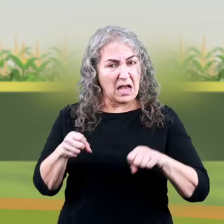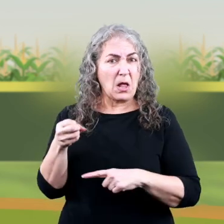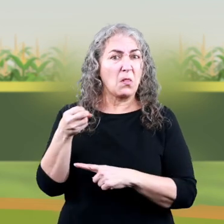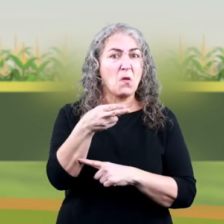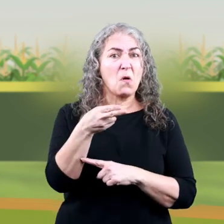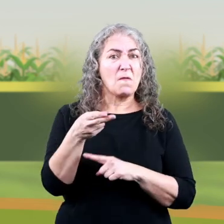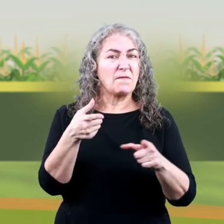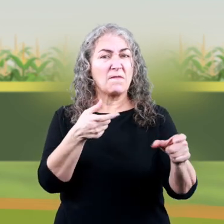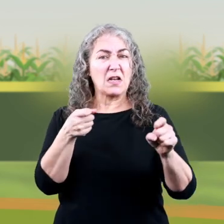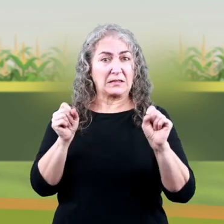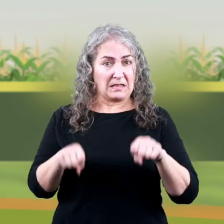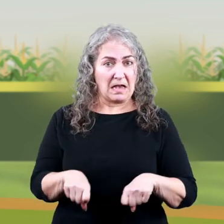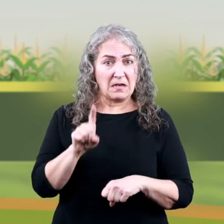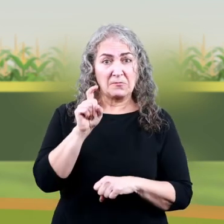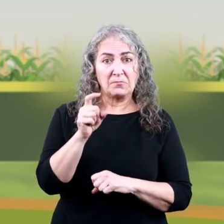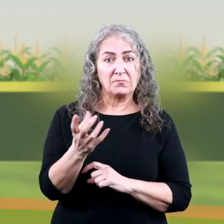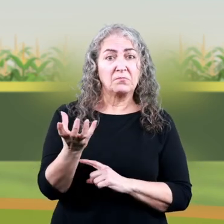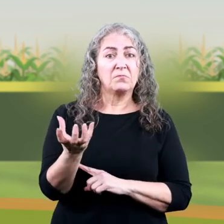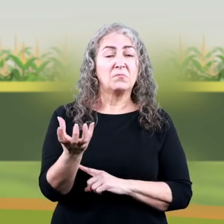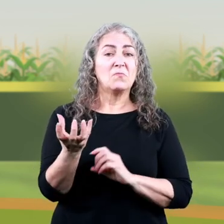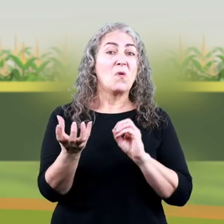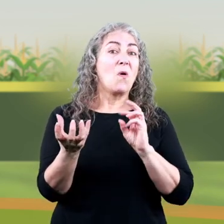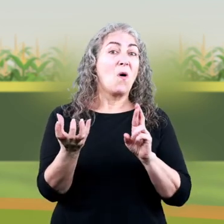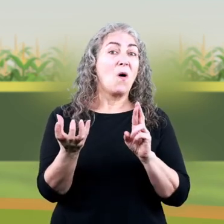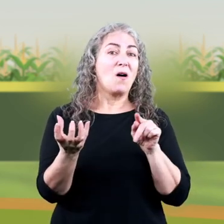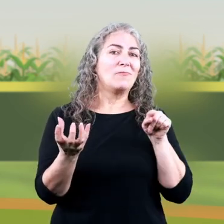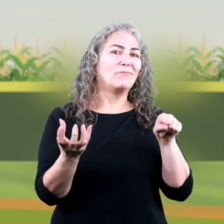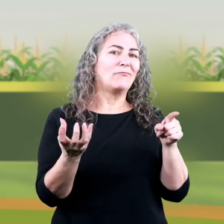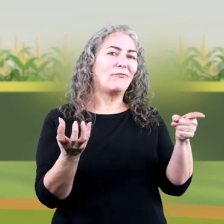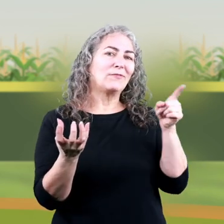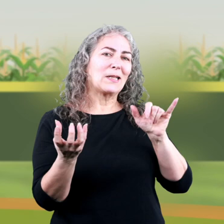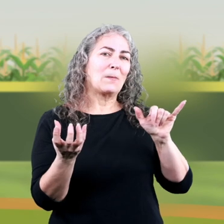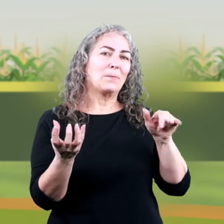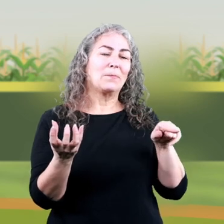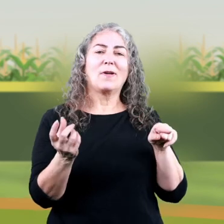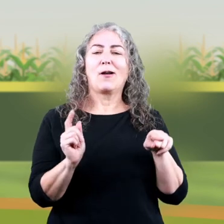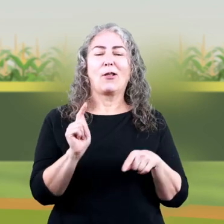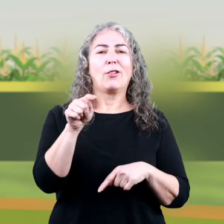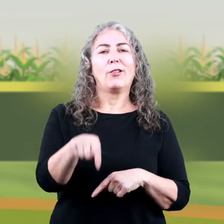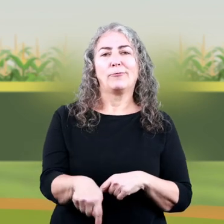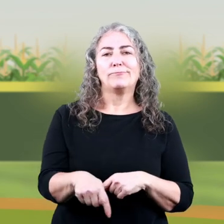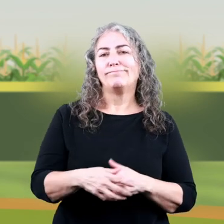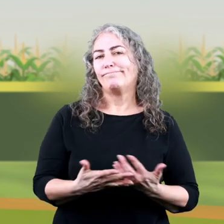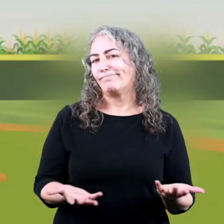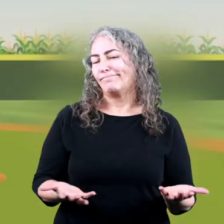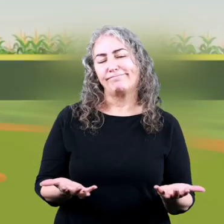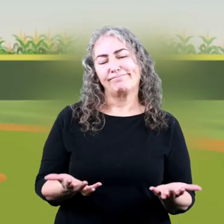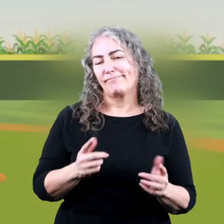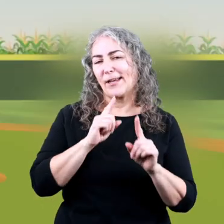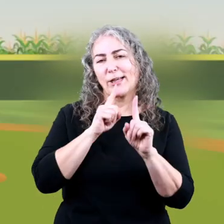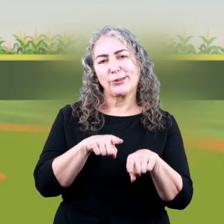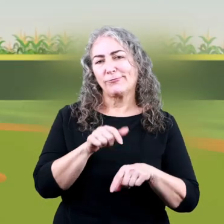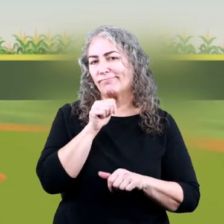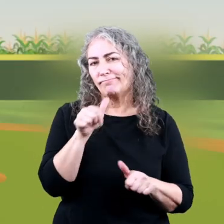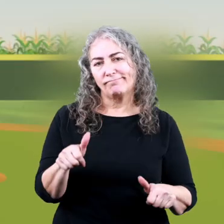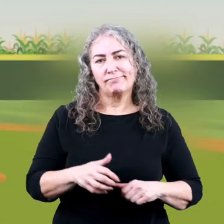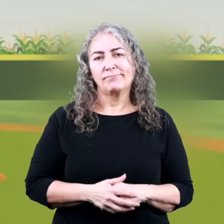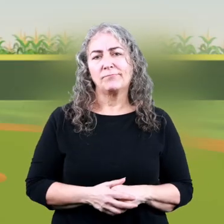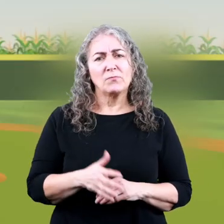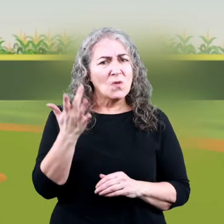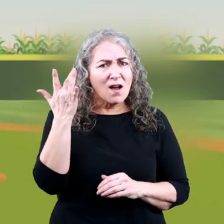think he'd be able to throw it as fast or as far as the baseball? The answer is no.